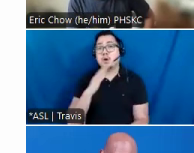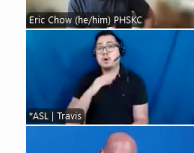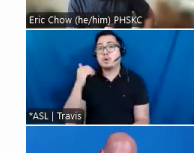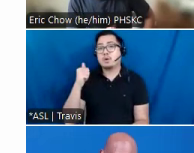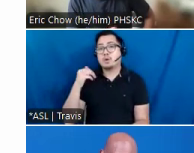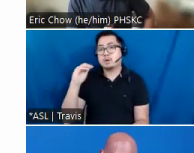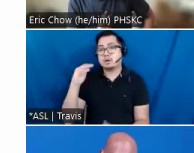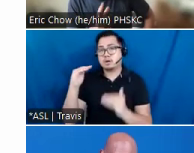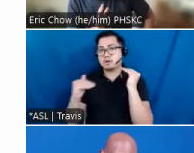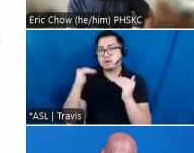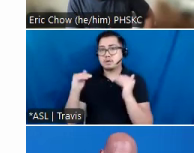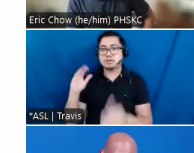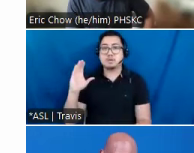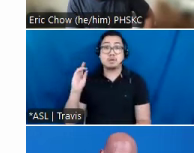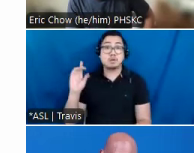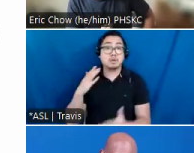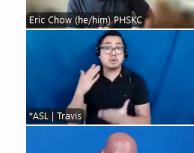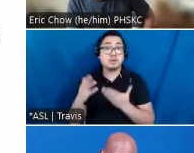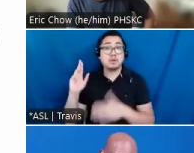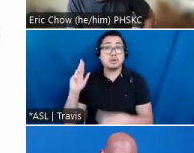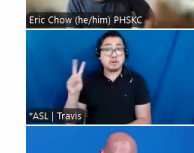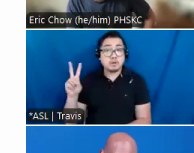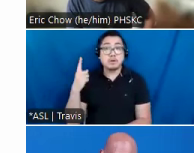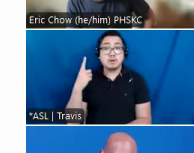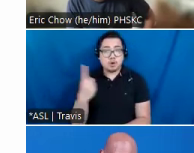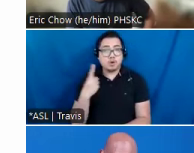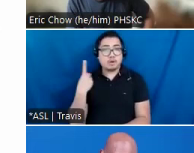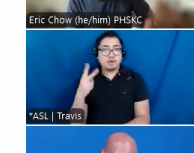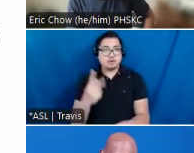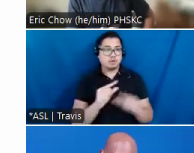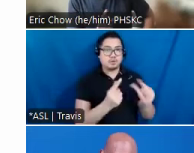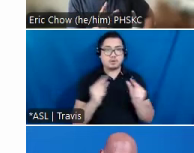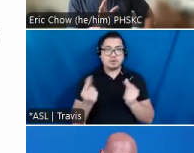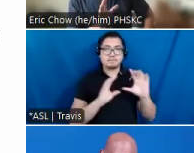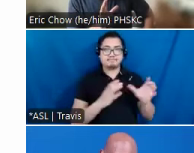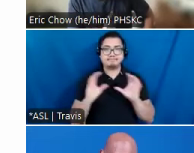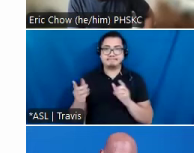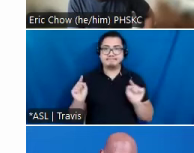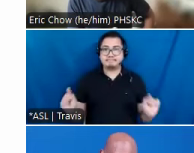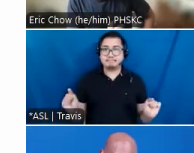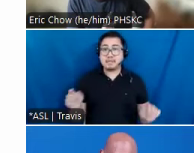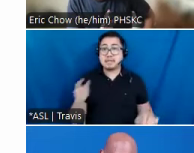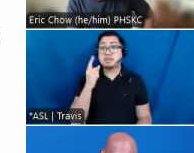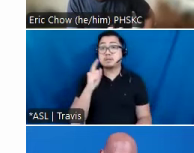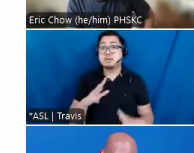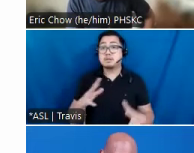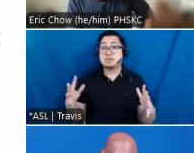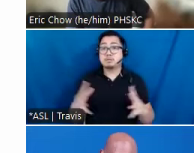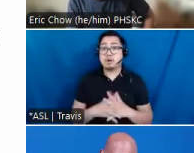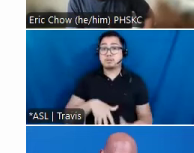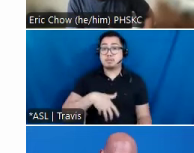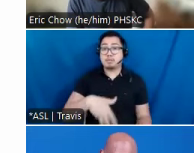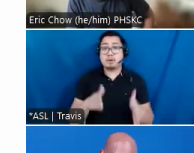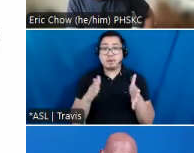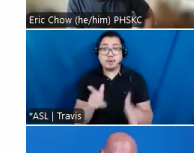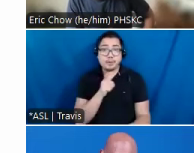the CDC recommends the RSV vaccines only for those two groups of people. Again, the pregnant person receiving an